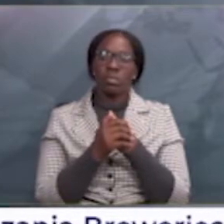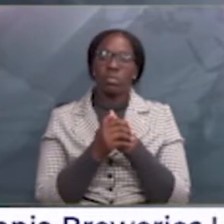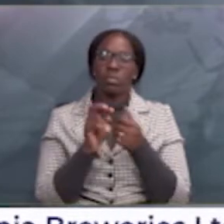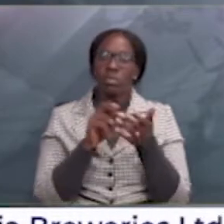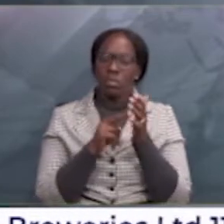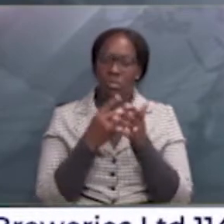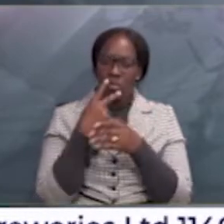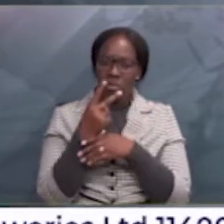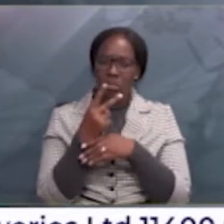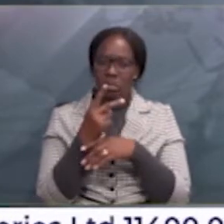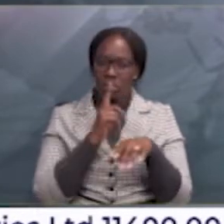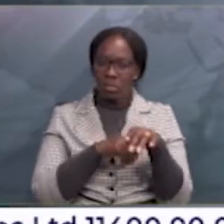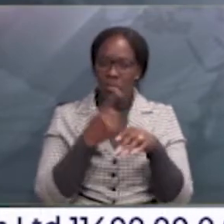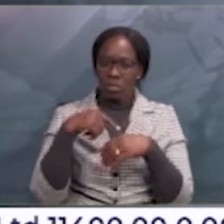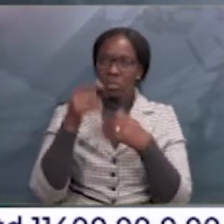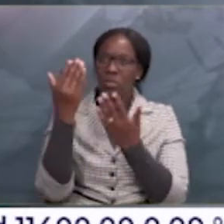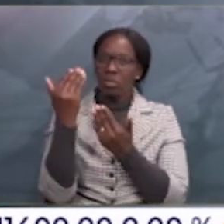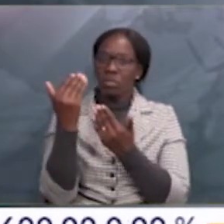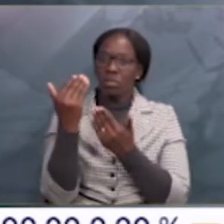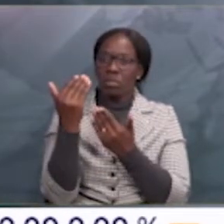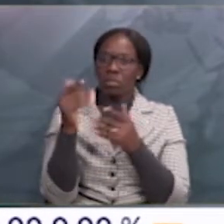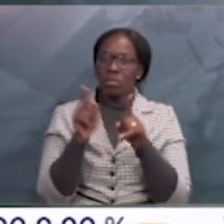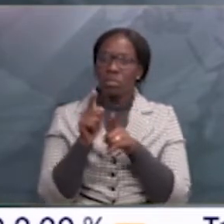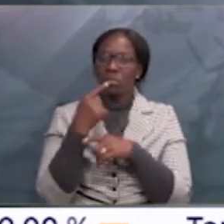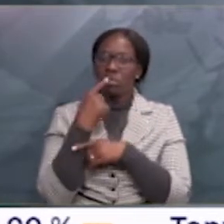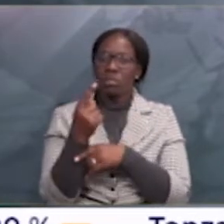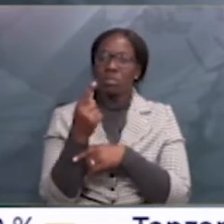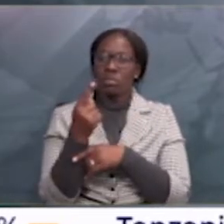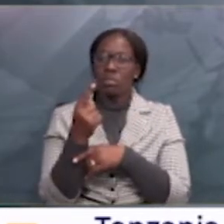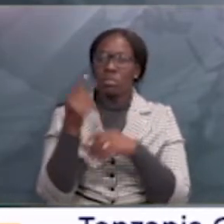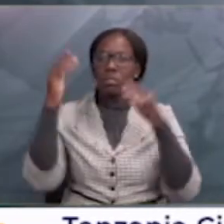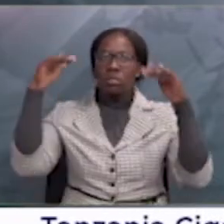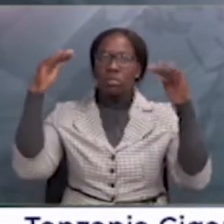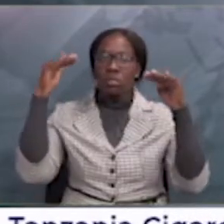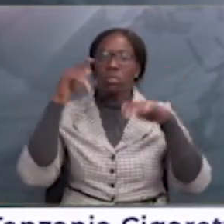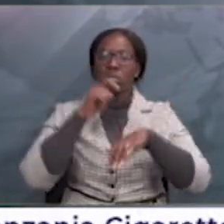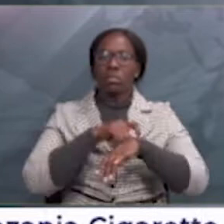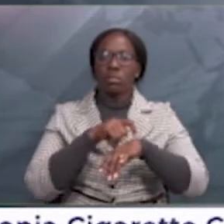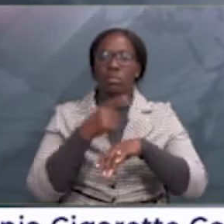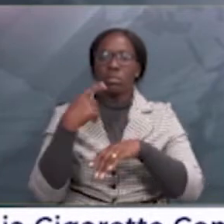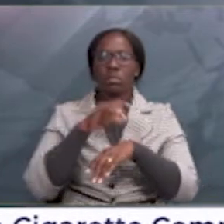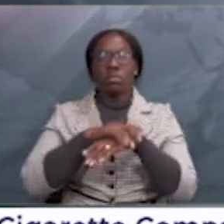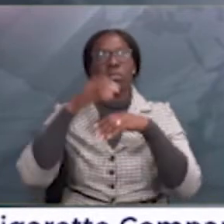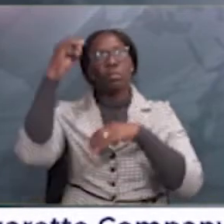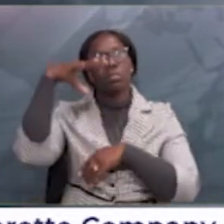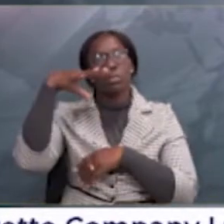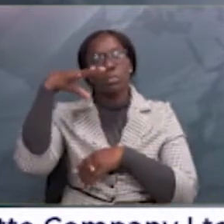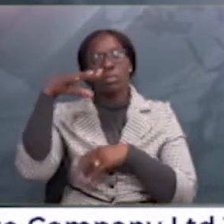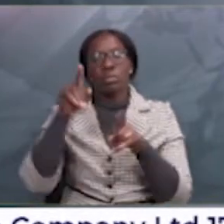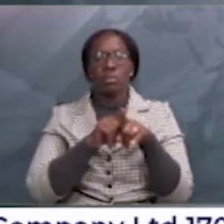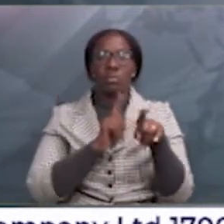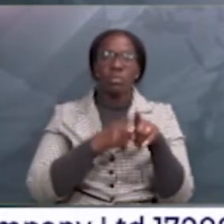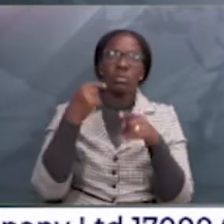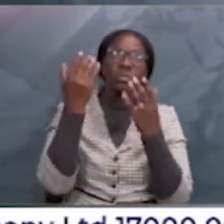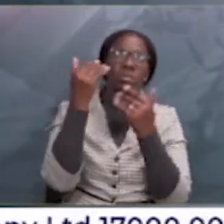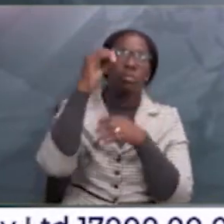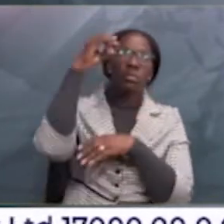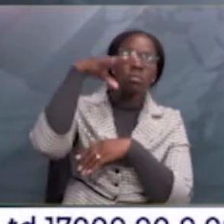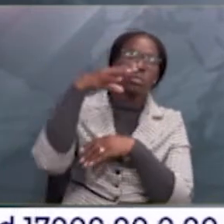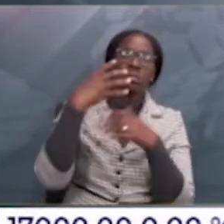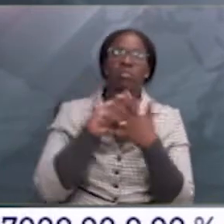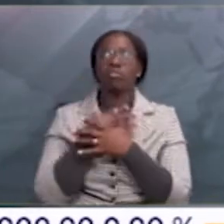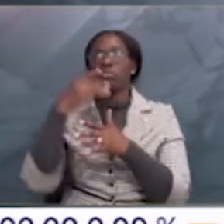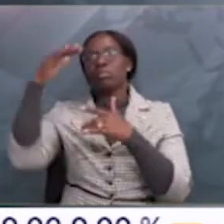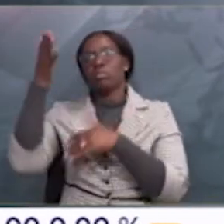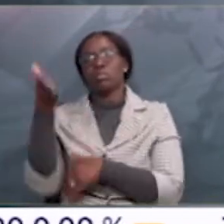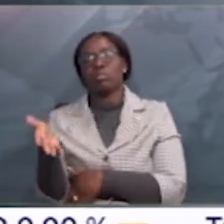be a shift. When we expected, as you just mentioned, when we expected the rainy season, we got the sun. When we expected the sun, we actually